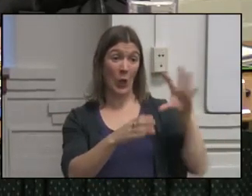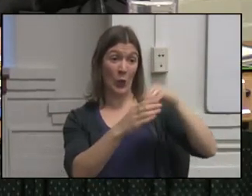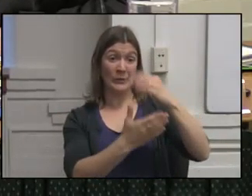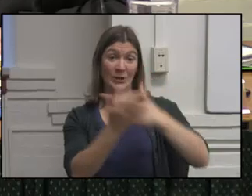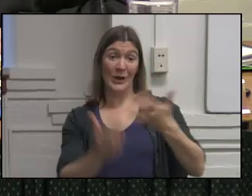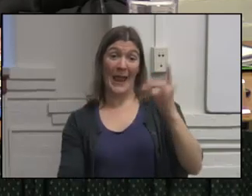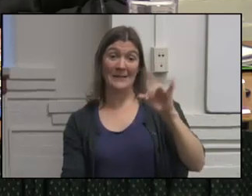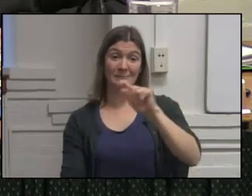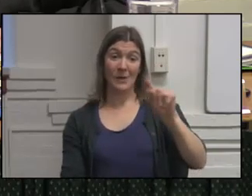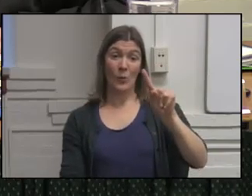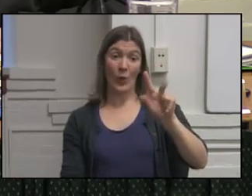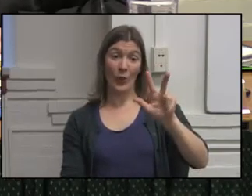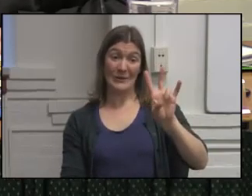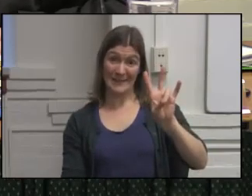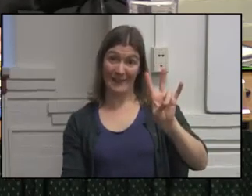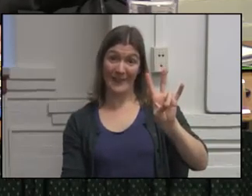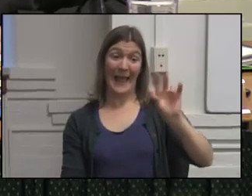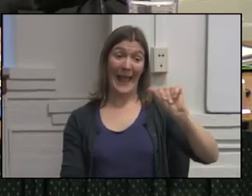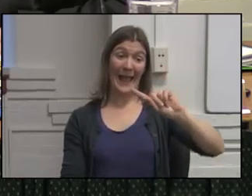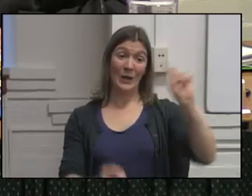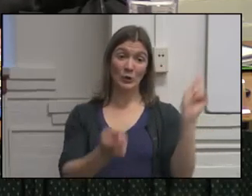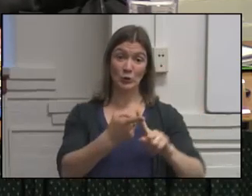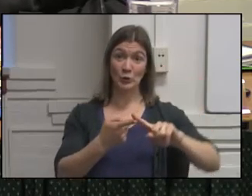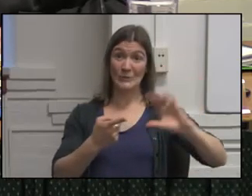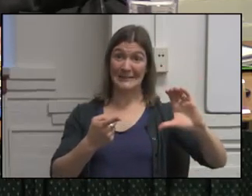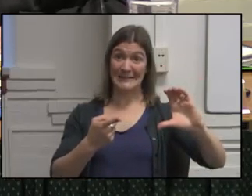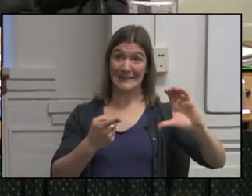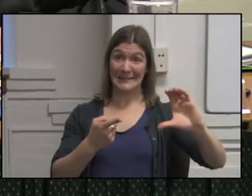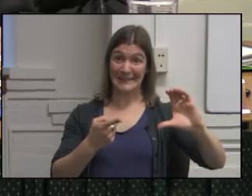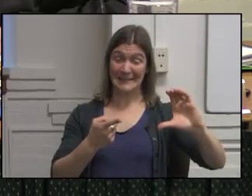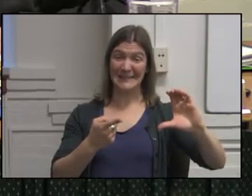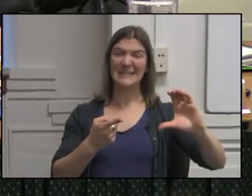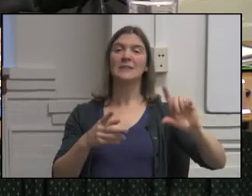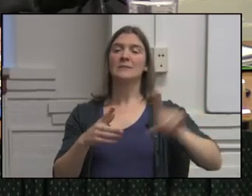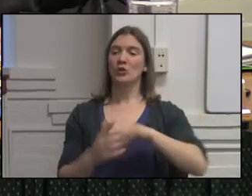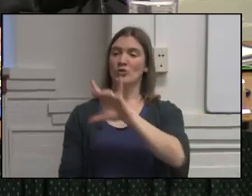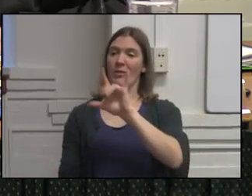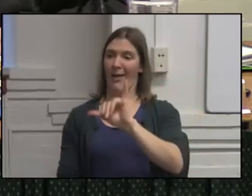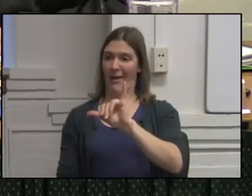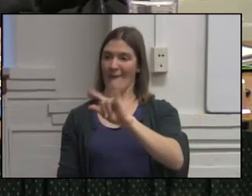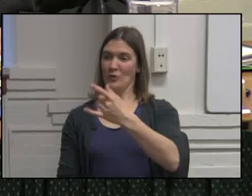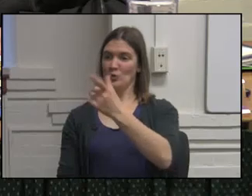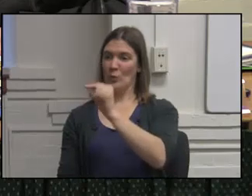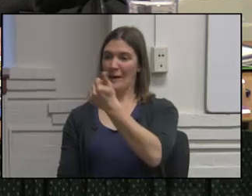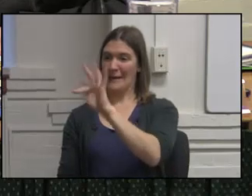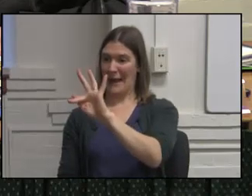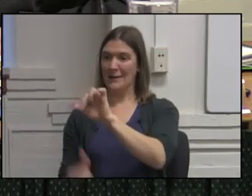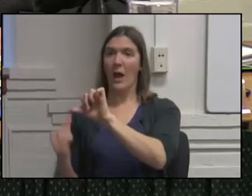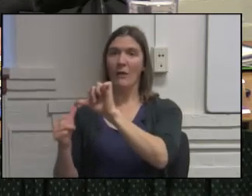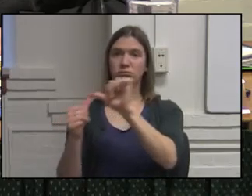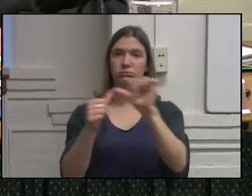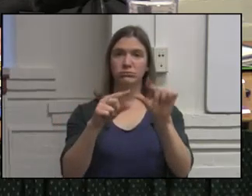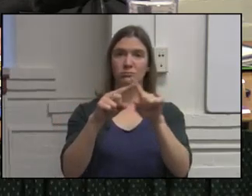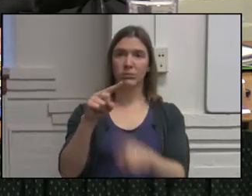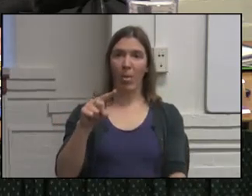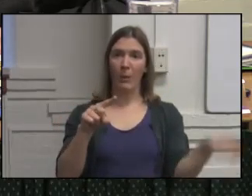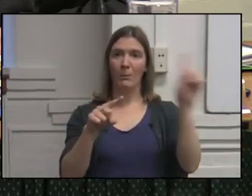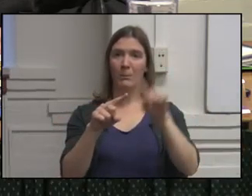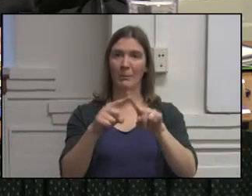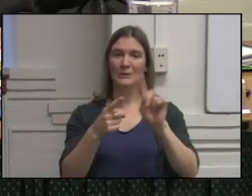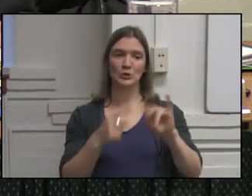Section 18-137A through C that are effective for July 2019 shall be continued in full force and